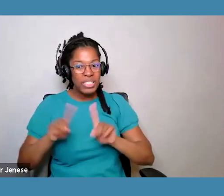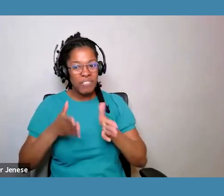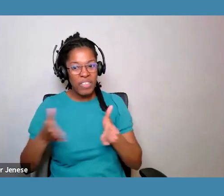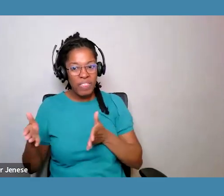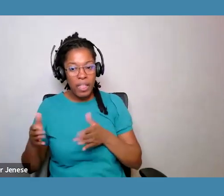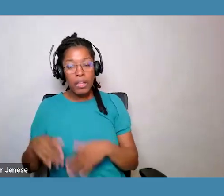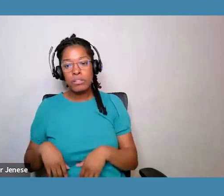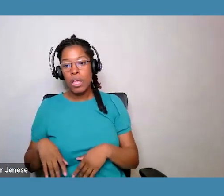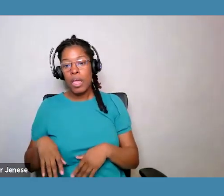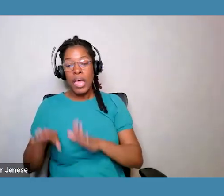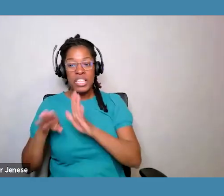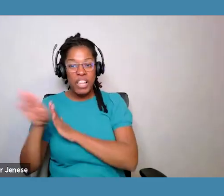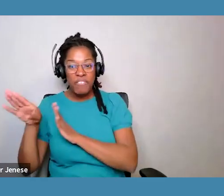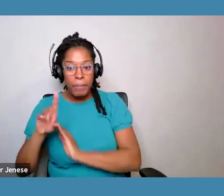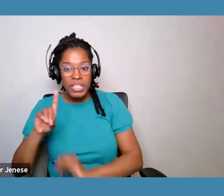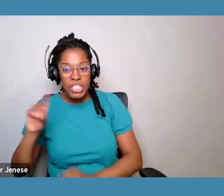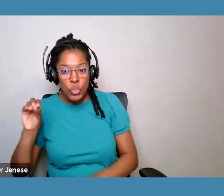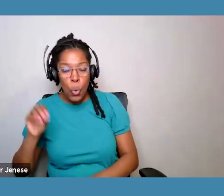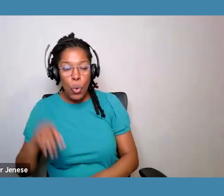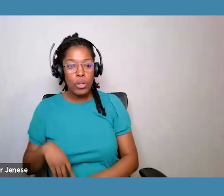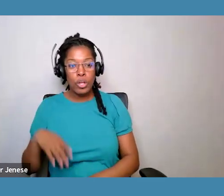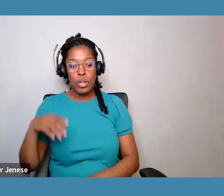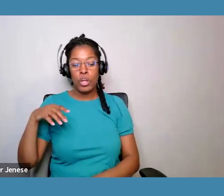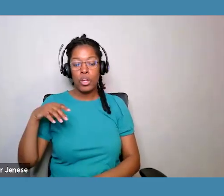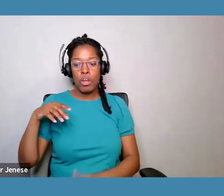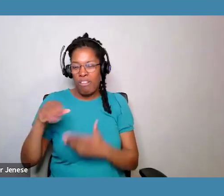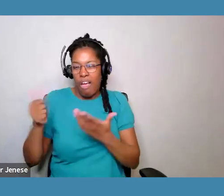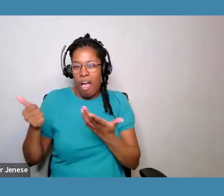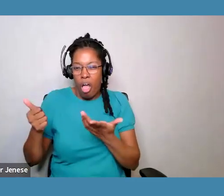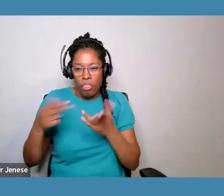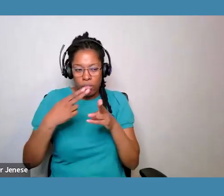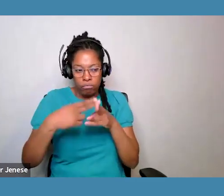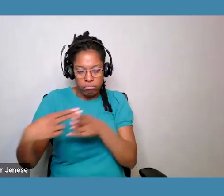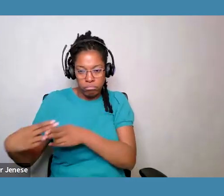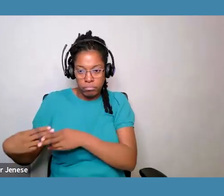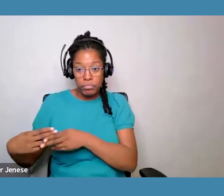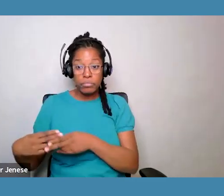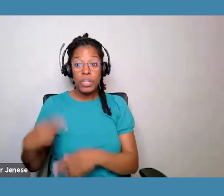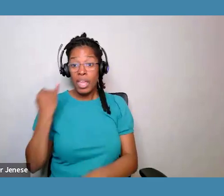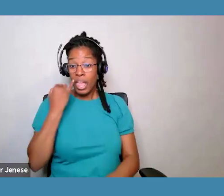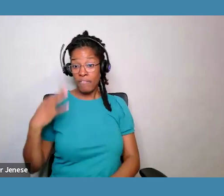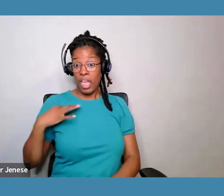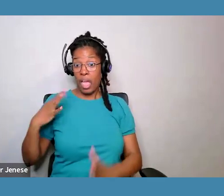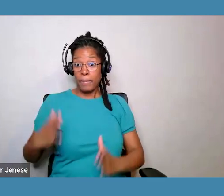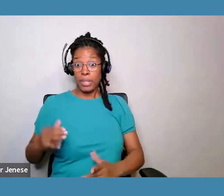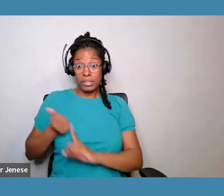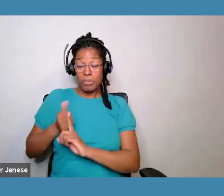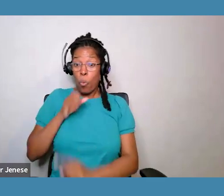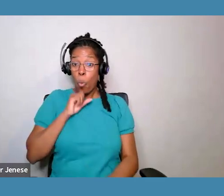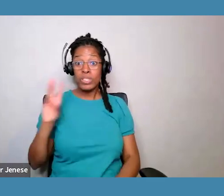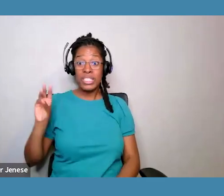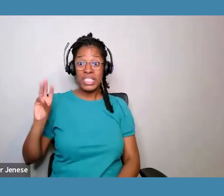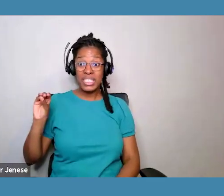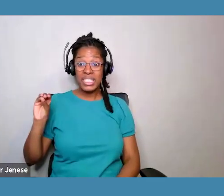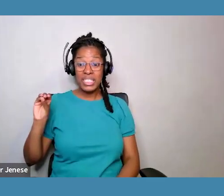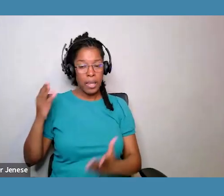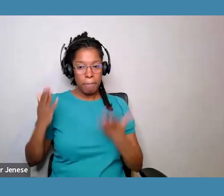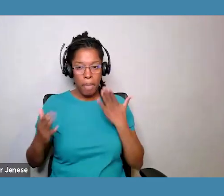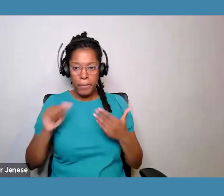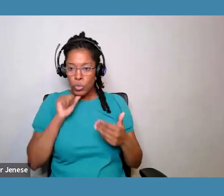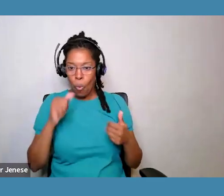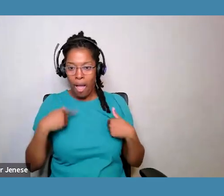pervasive developmental disorder or other things. So if an applicant is 60 years old, they might not have an